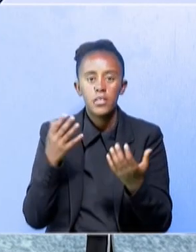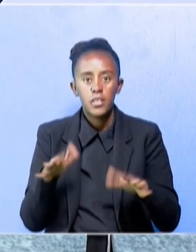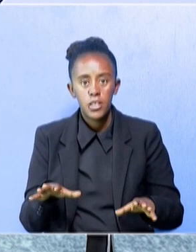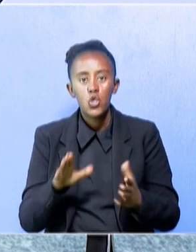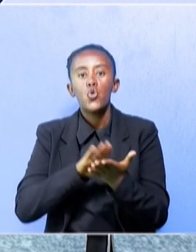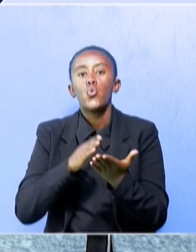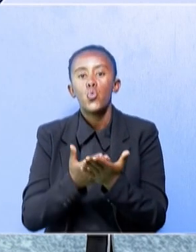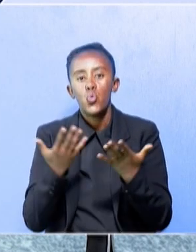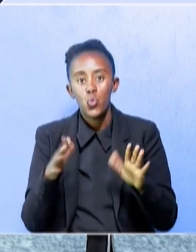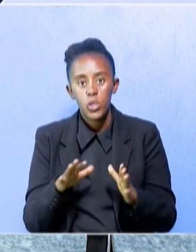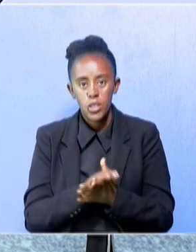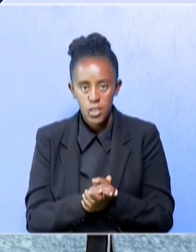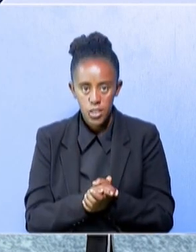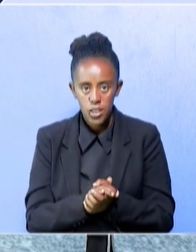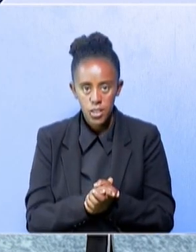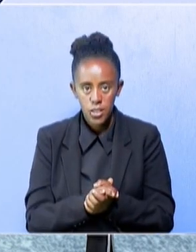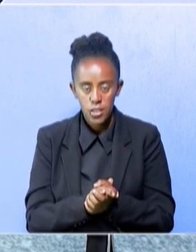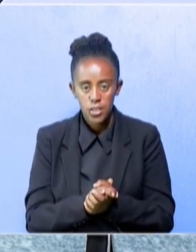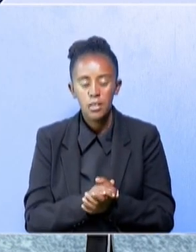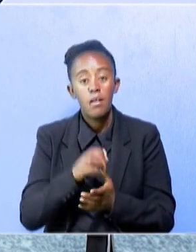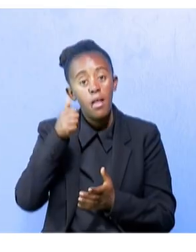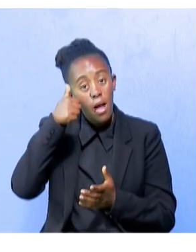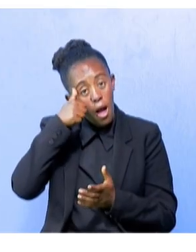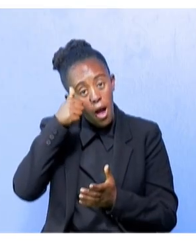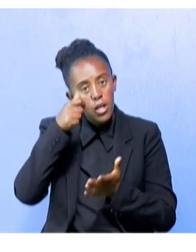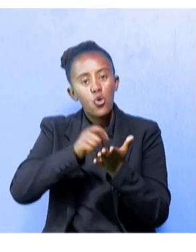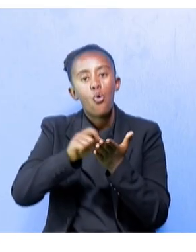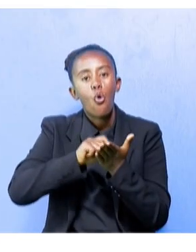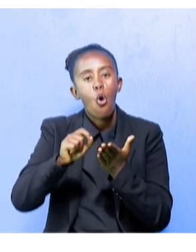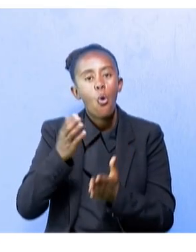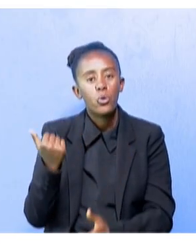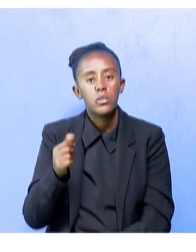Yeah, that's 80. Ali wrote.